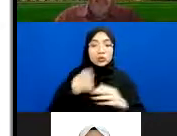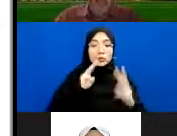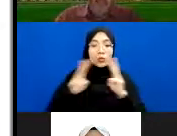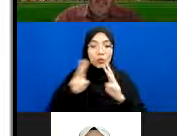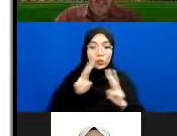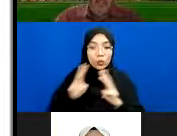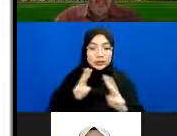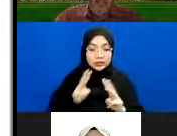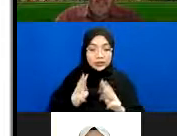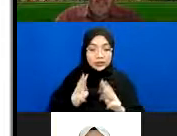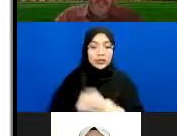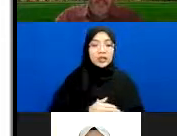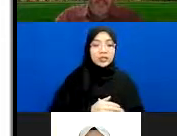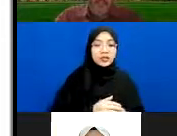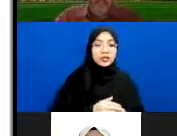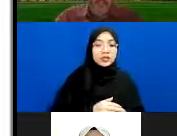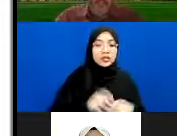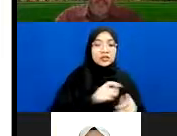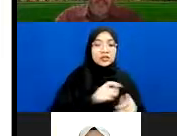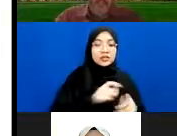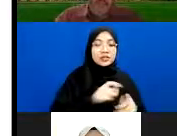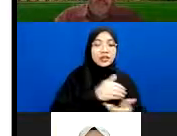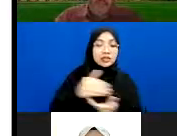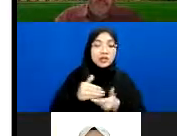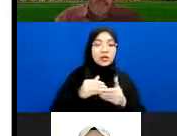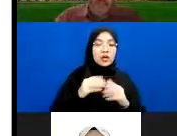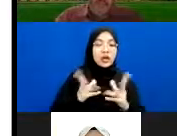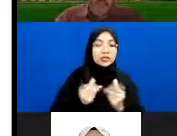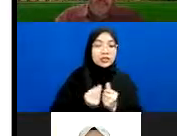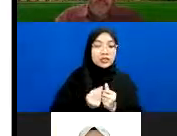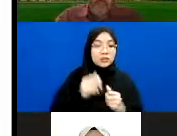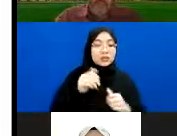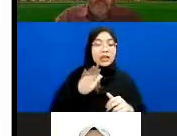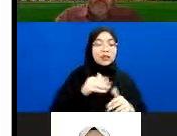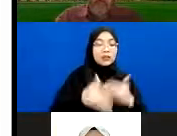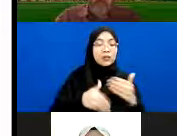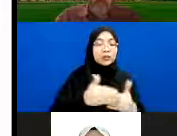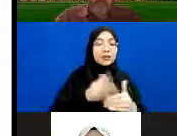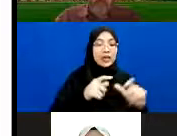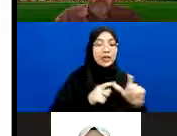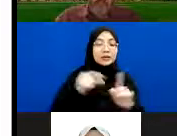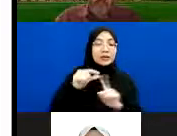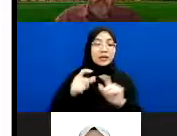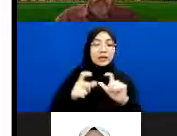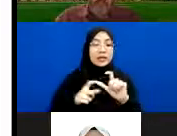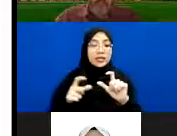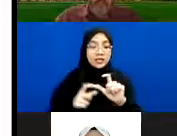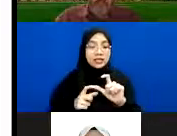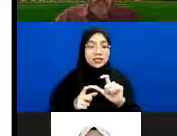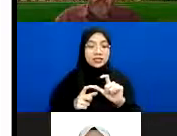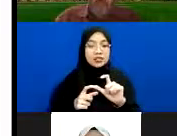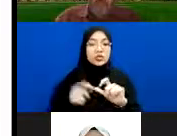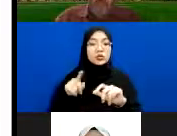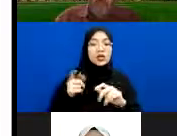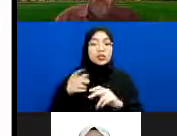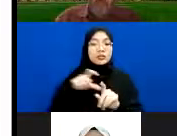participants. After the data is collected, the quantitative data will be analyzed using SPSS software,